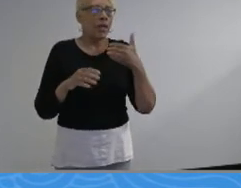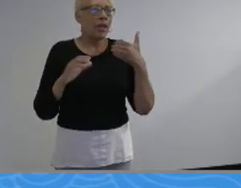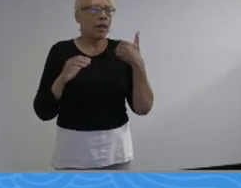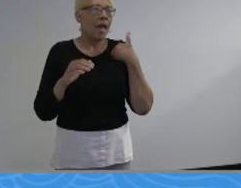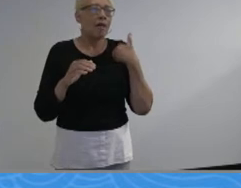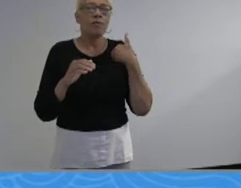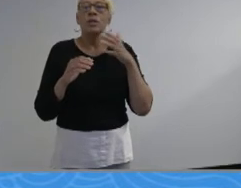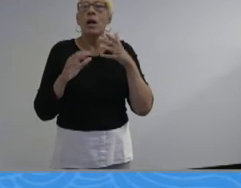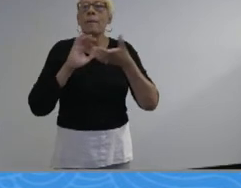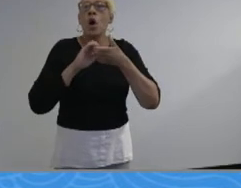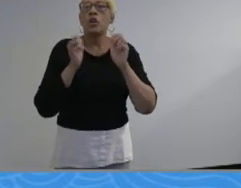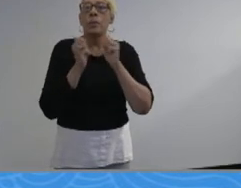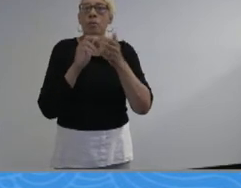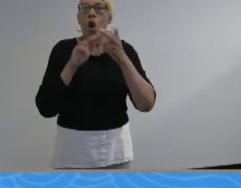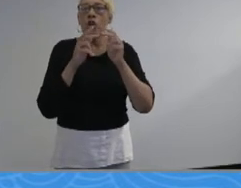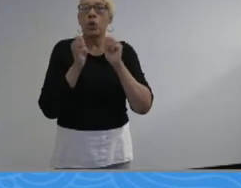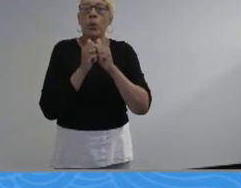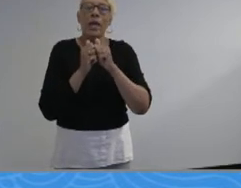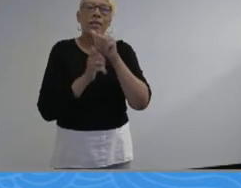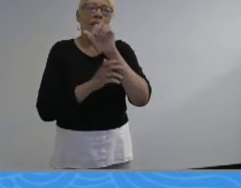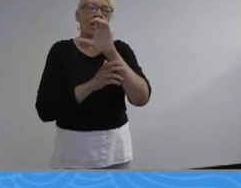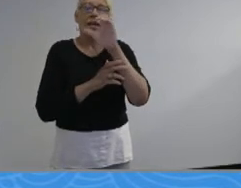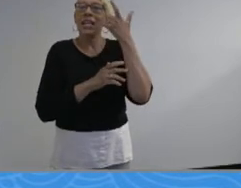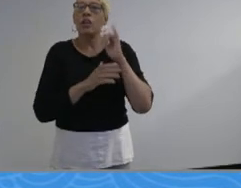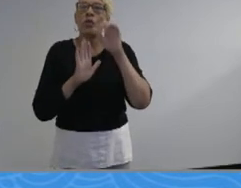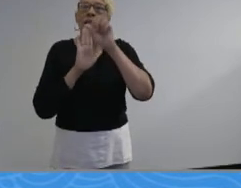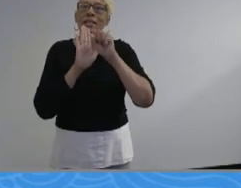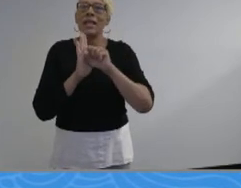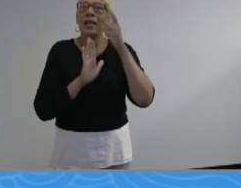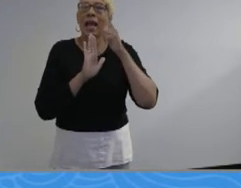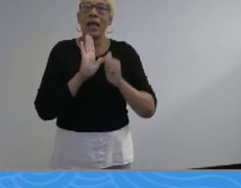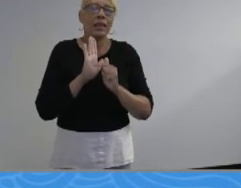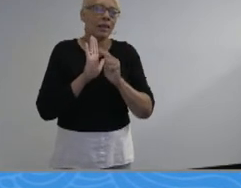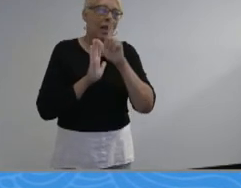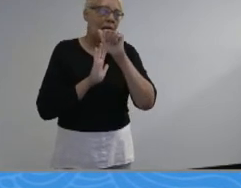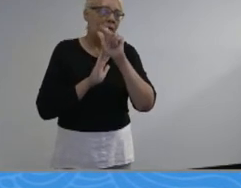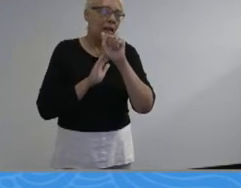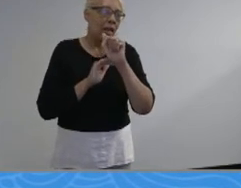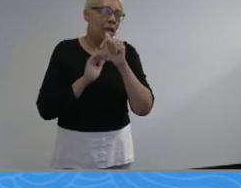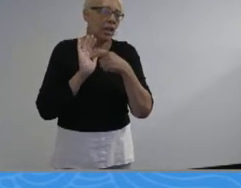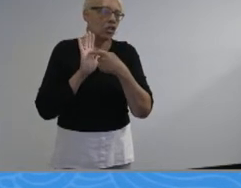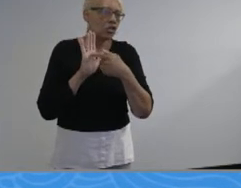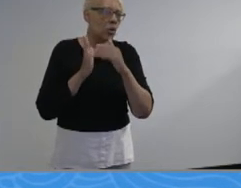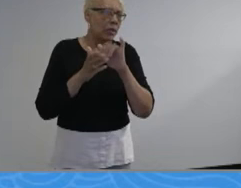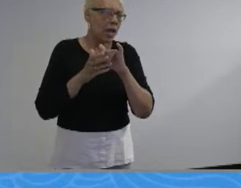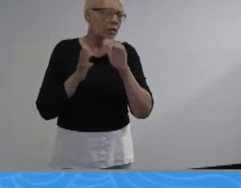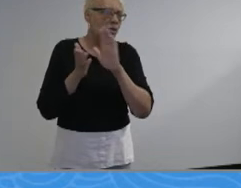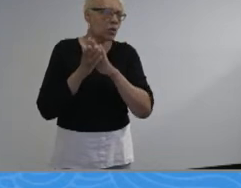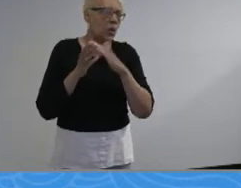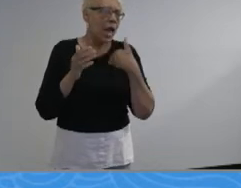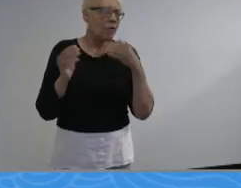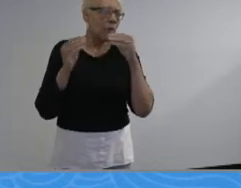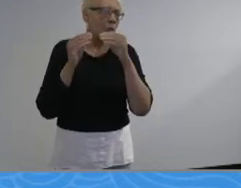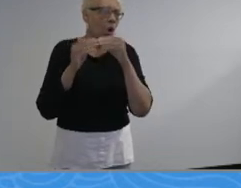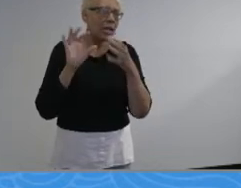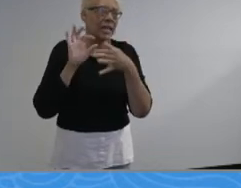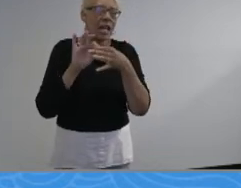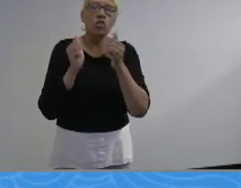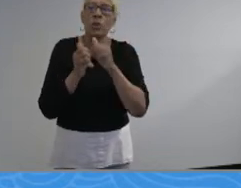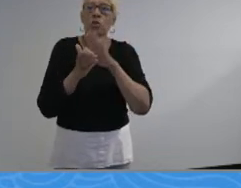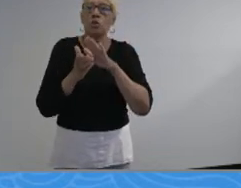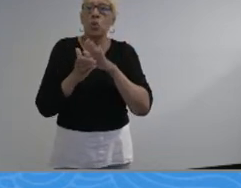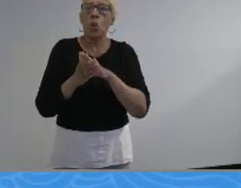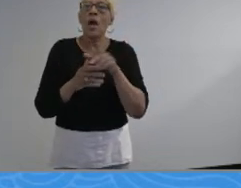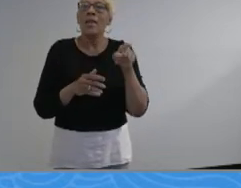study, and preliminary findings show the schools where parents report more connections from school personnel are